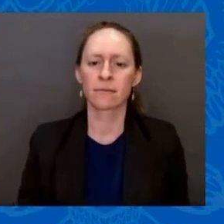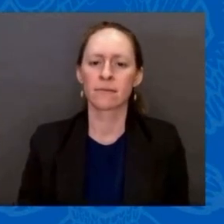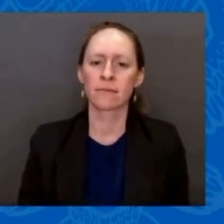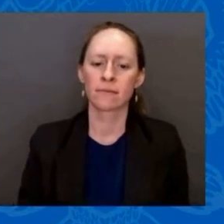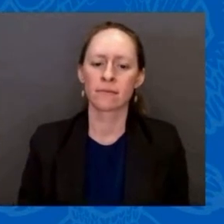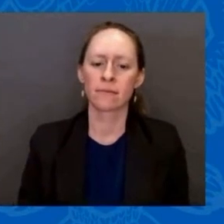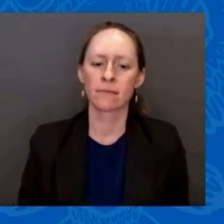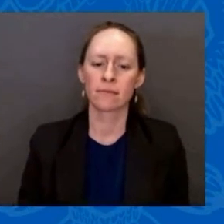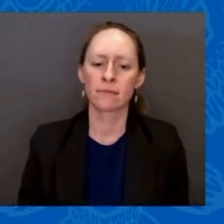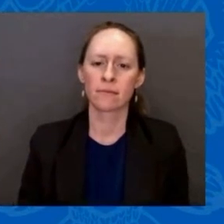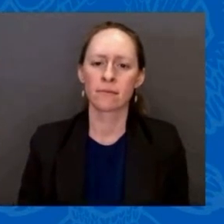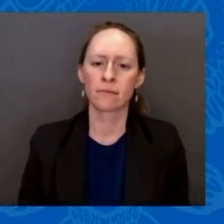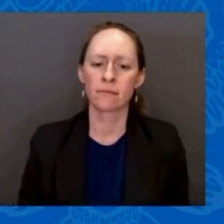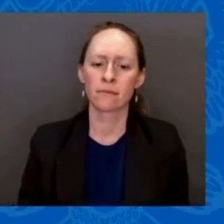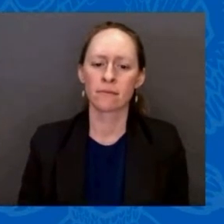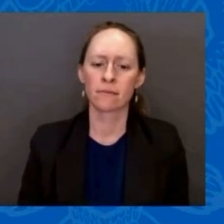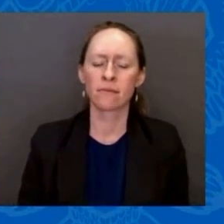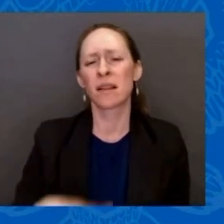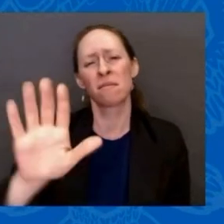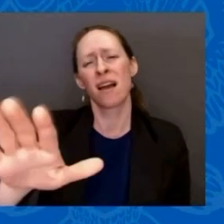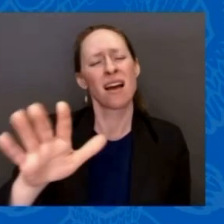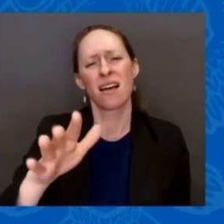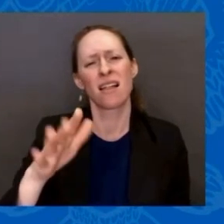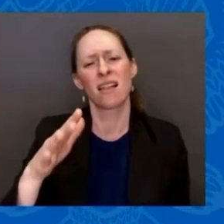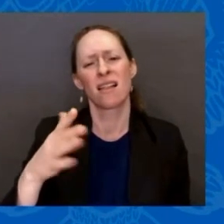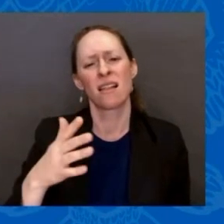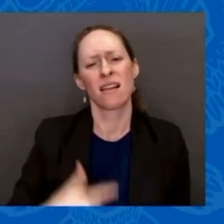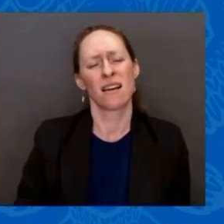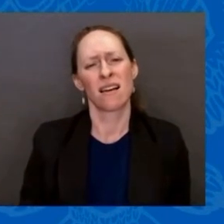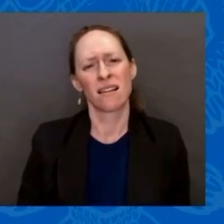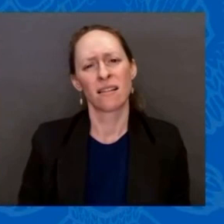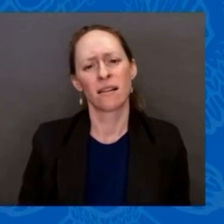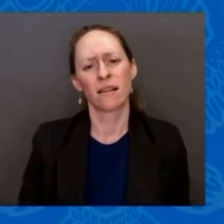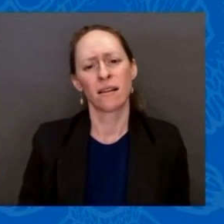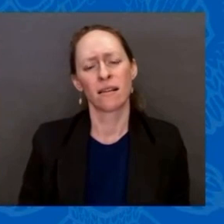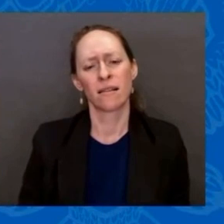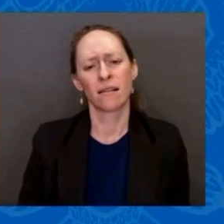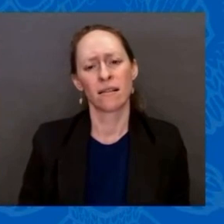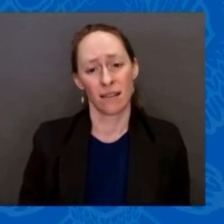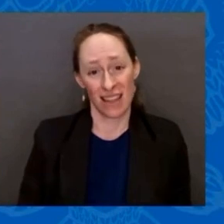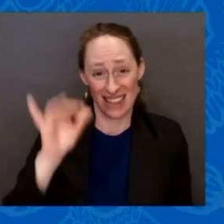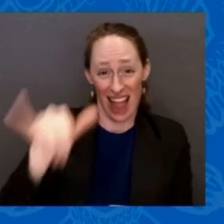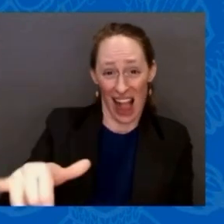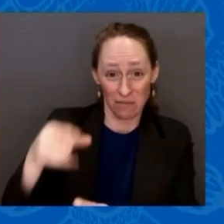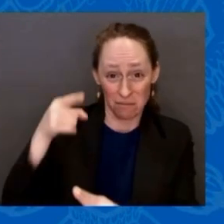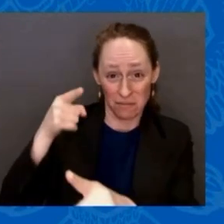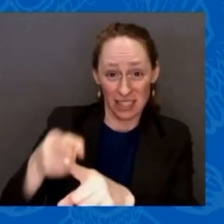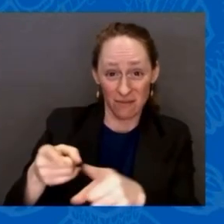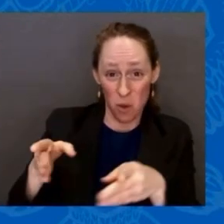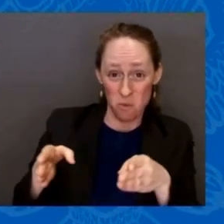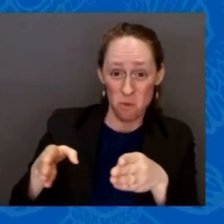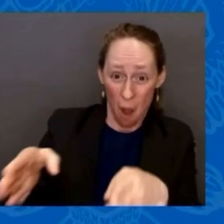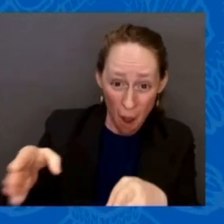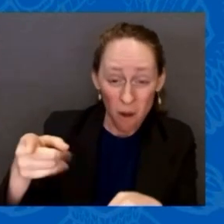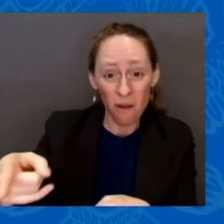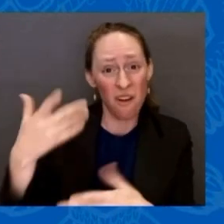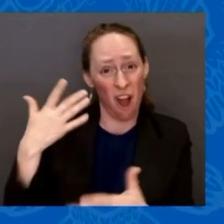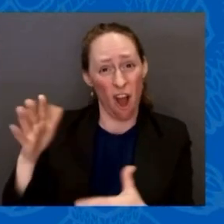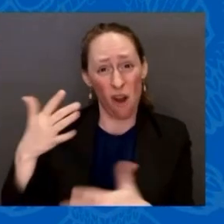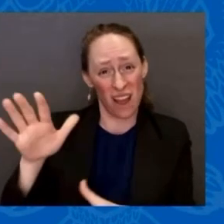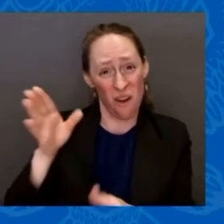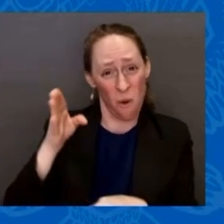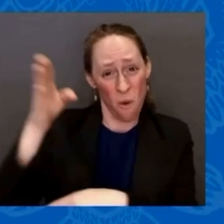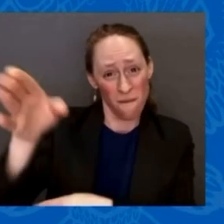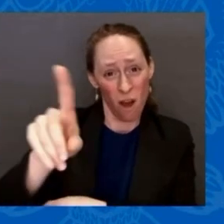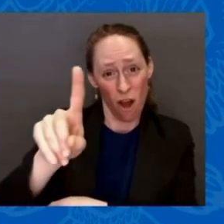has 150,000 vehicles travel on it every day and 14,000 trucks. It's critical to our economy.